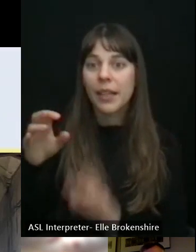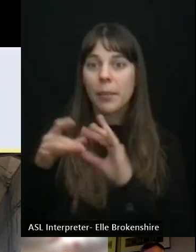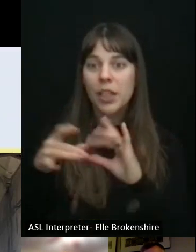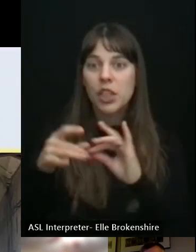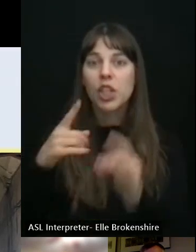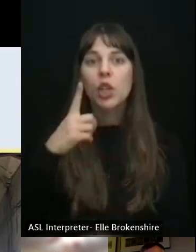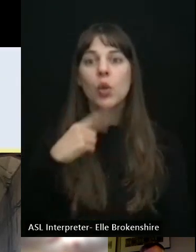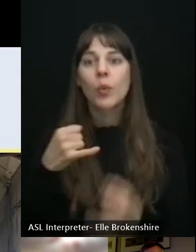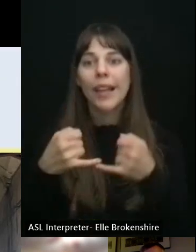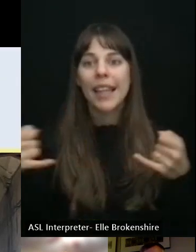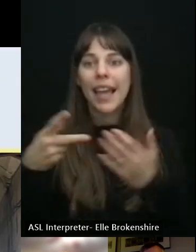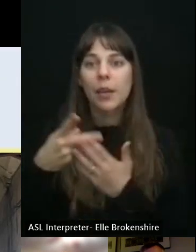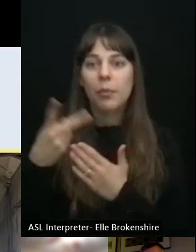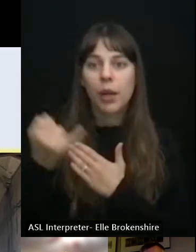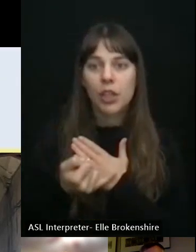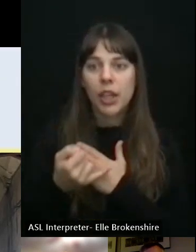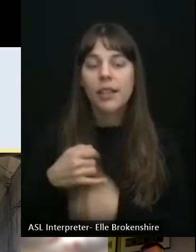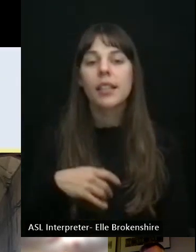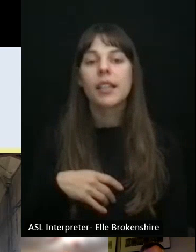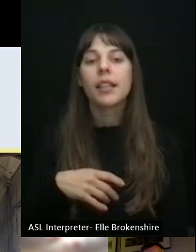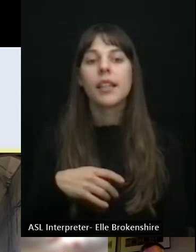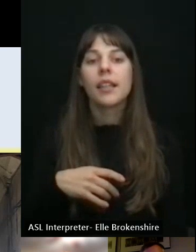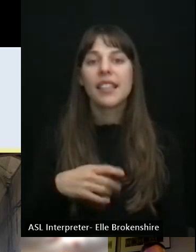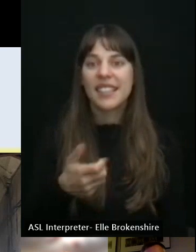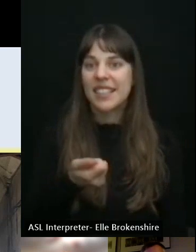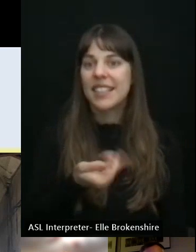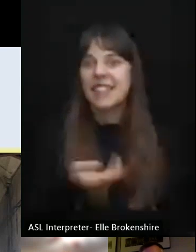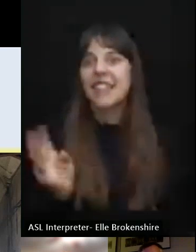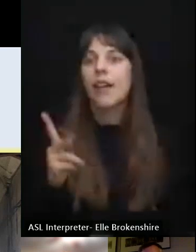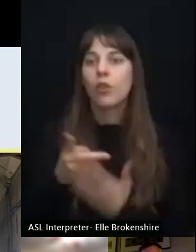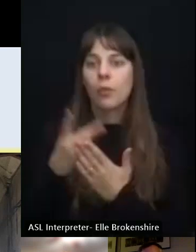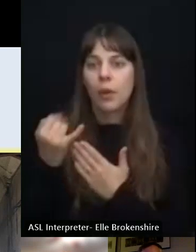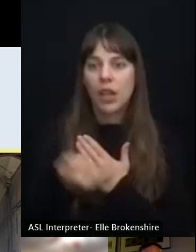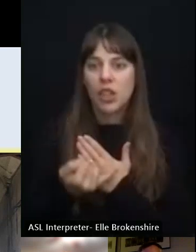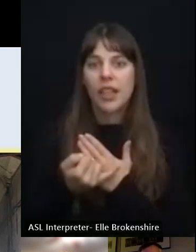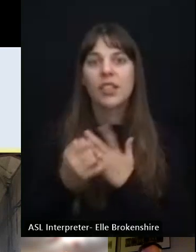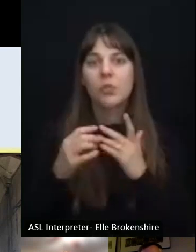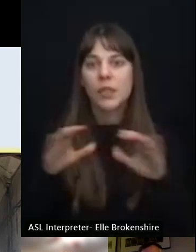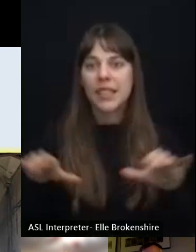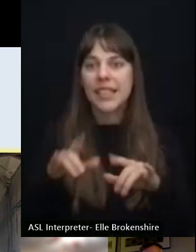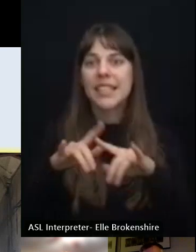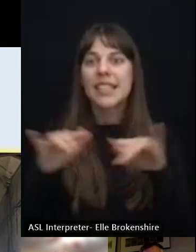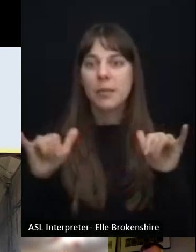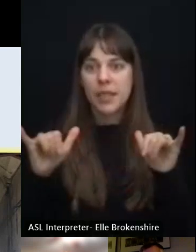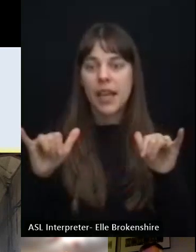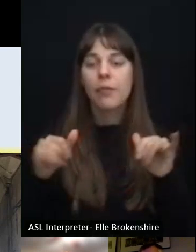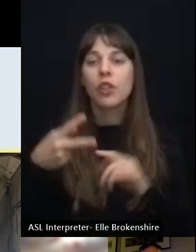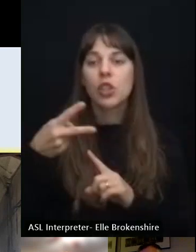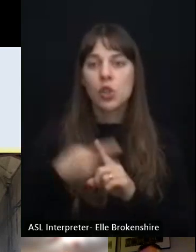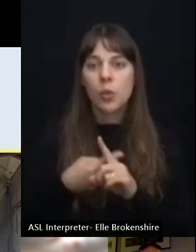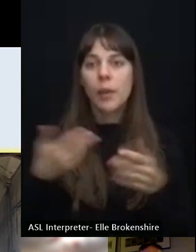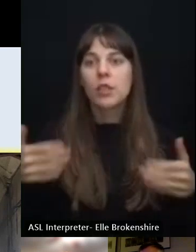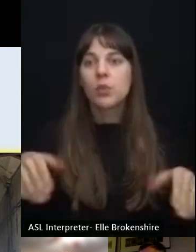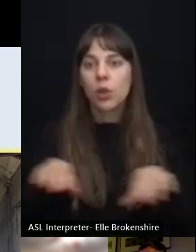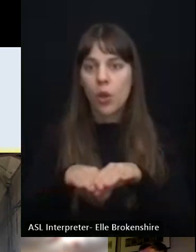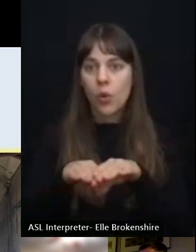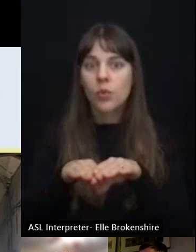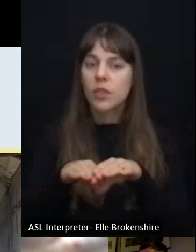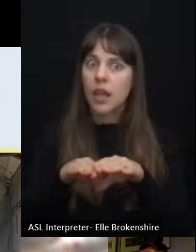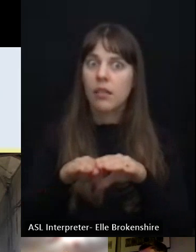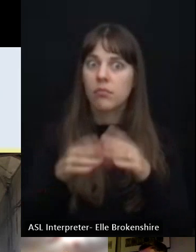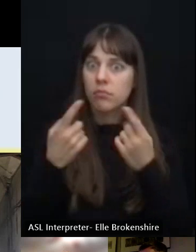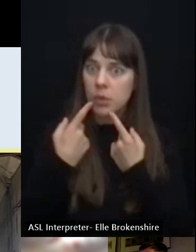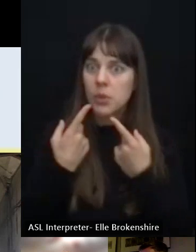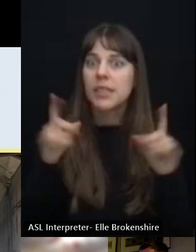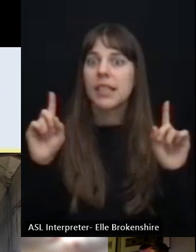project where we bundled in several projects during a 2-month closure here this summer. That went quite successful from